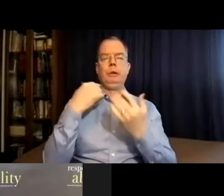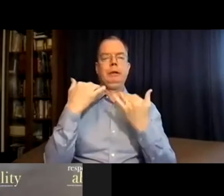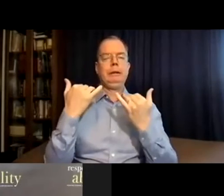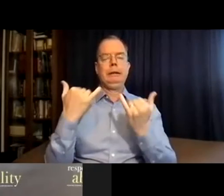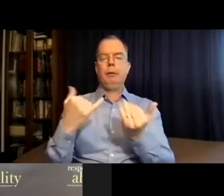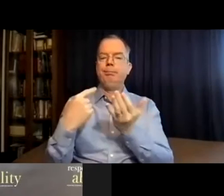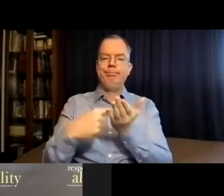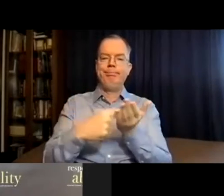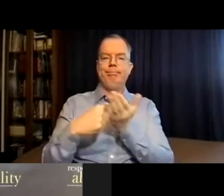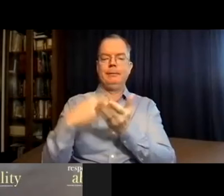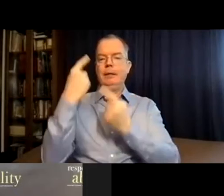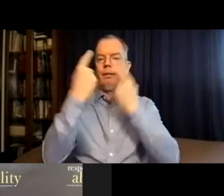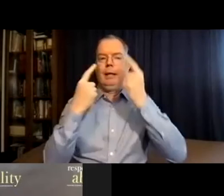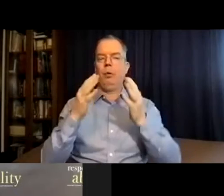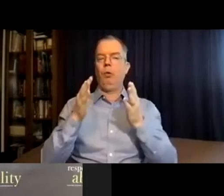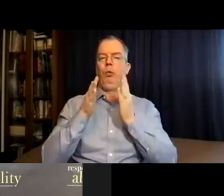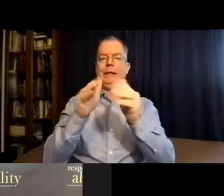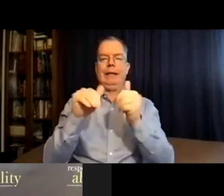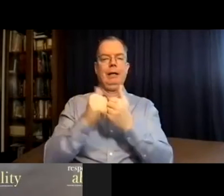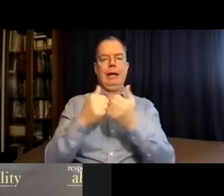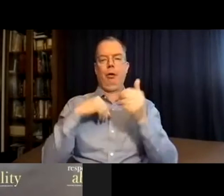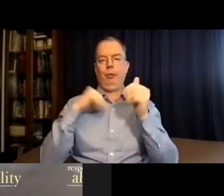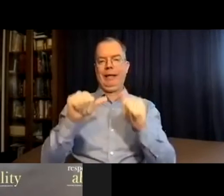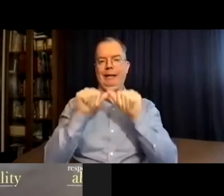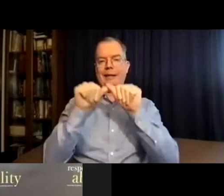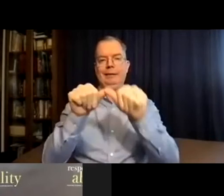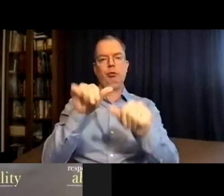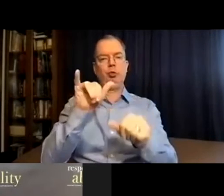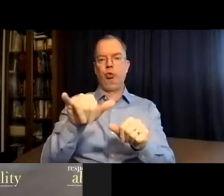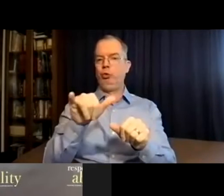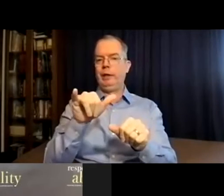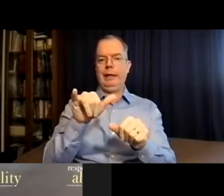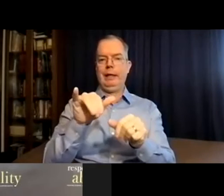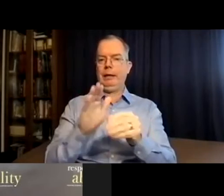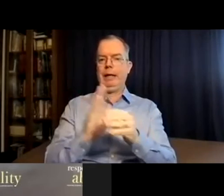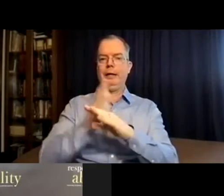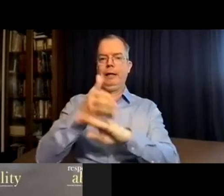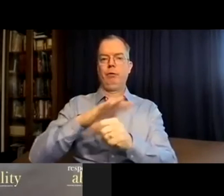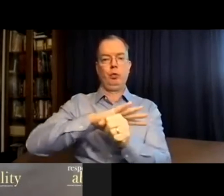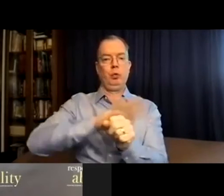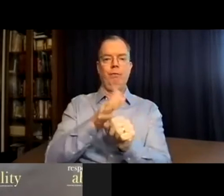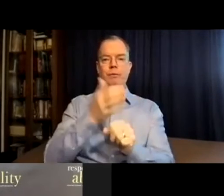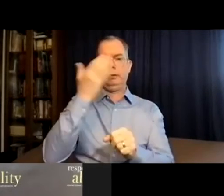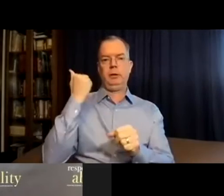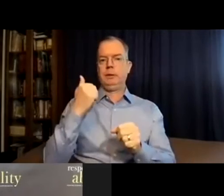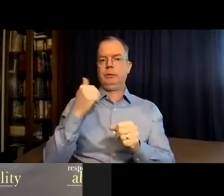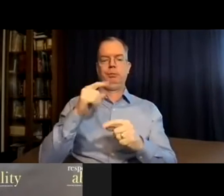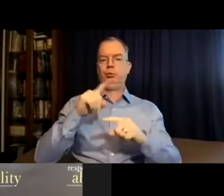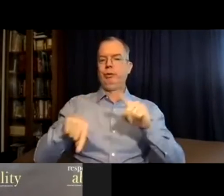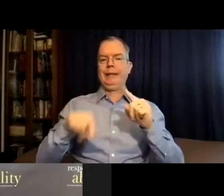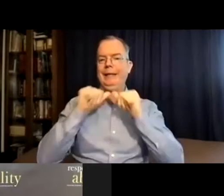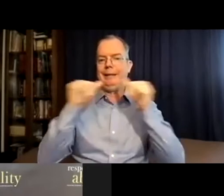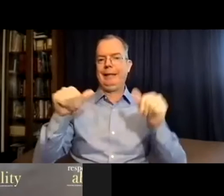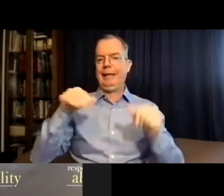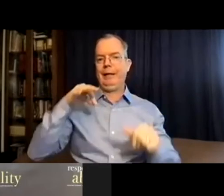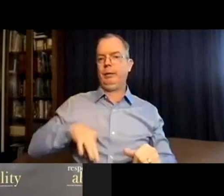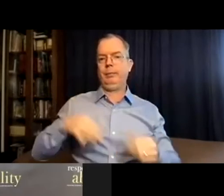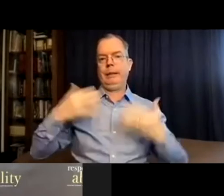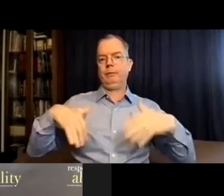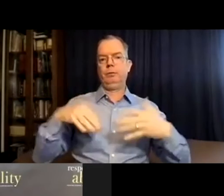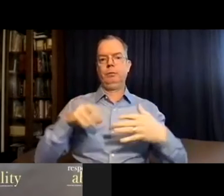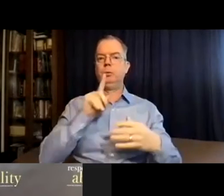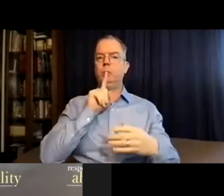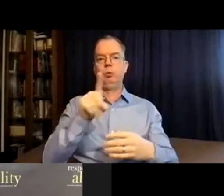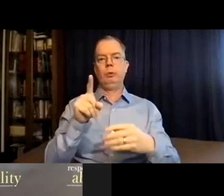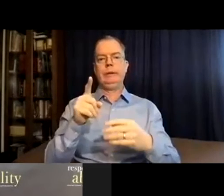or 3 months, which is a huge financial deficit. So we're trying to figure out how we can continue after COVID,